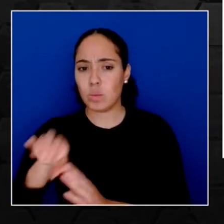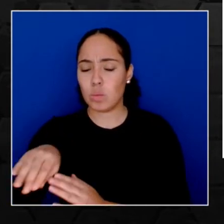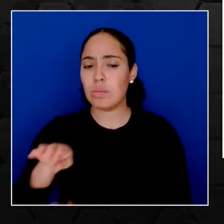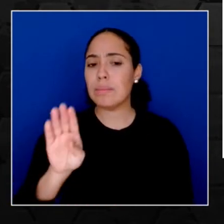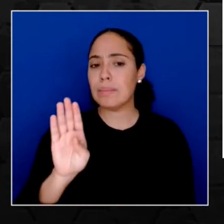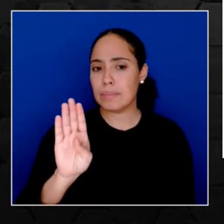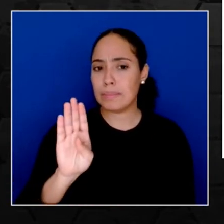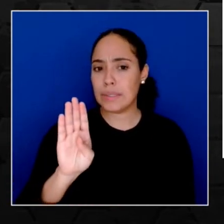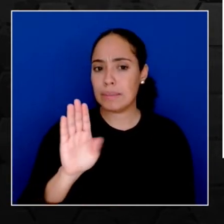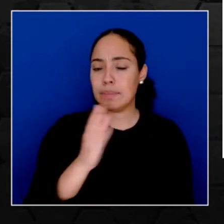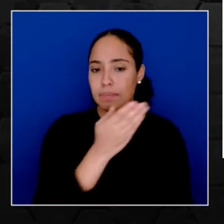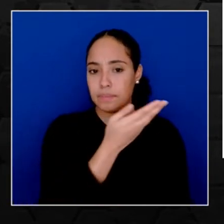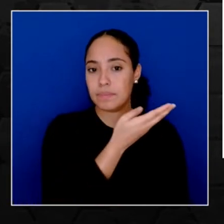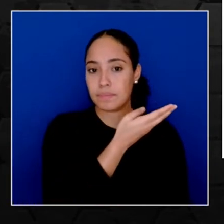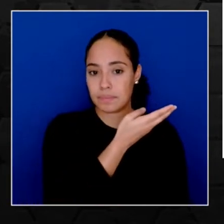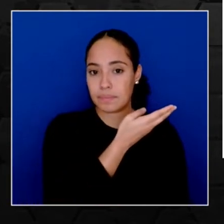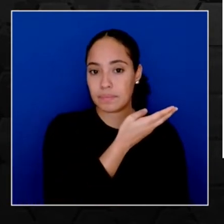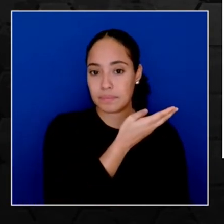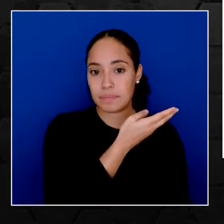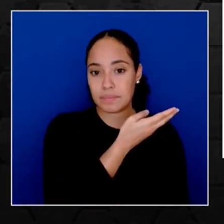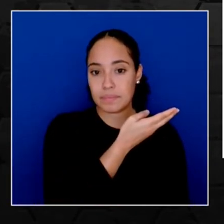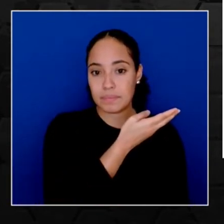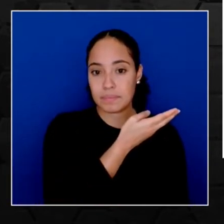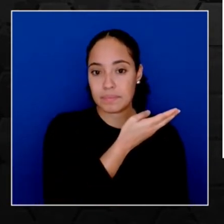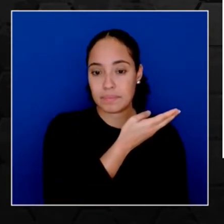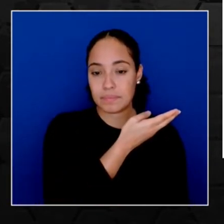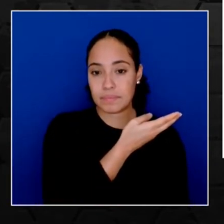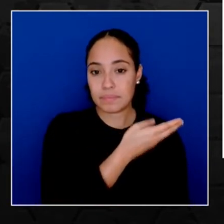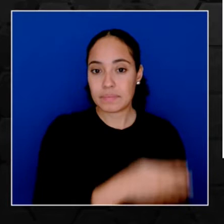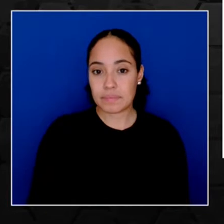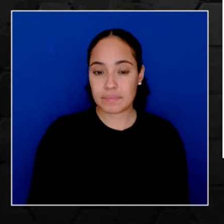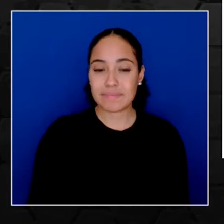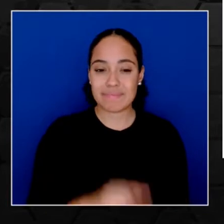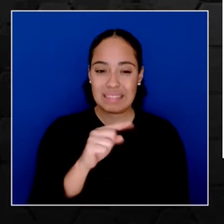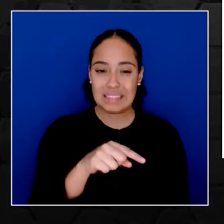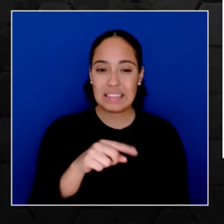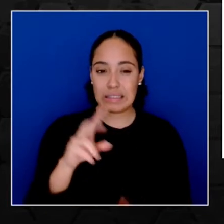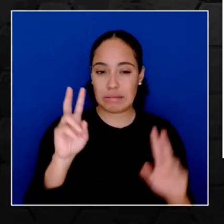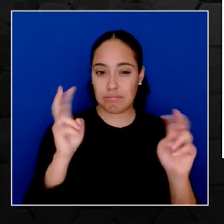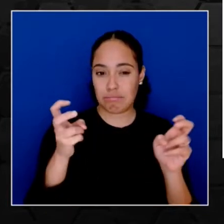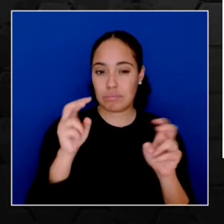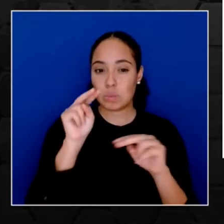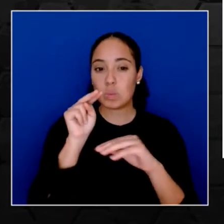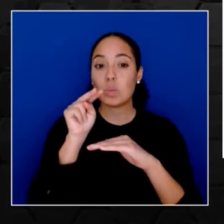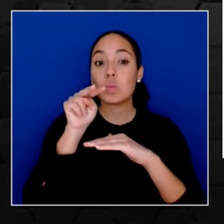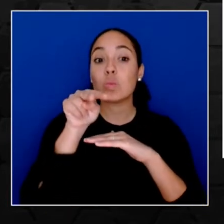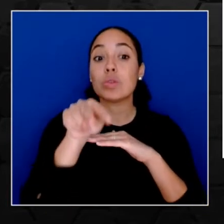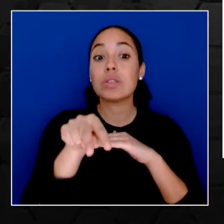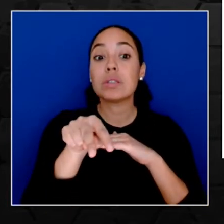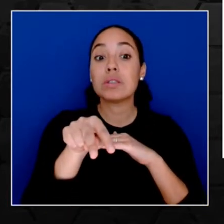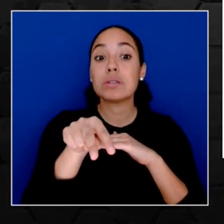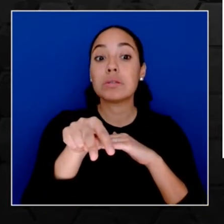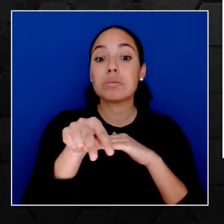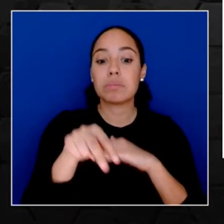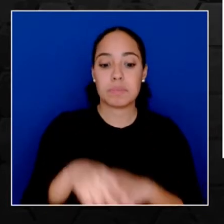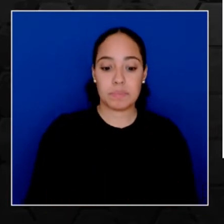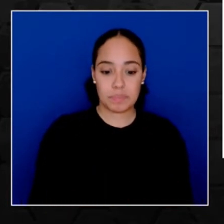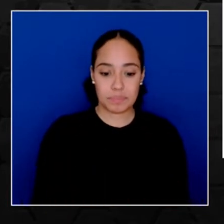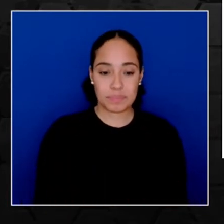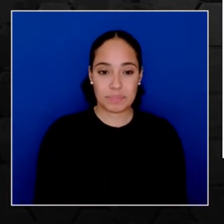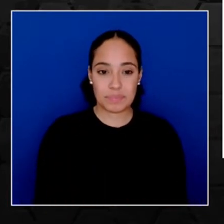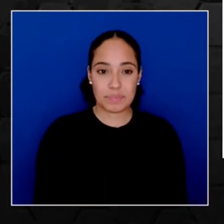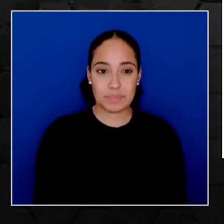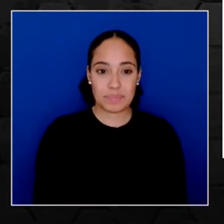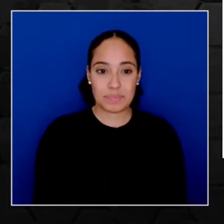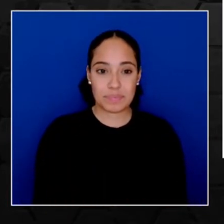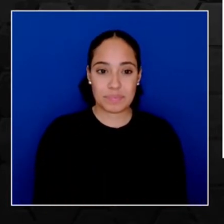particular ys to the prediction, that what I got a prediction. Okay, cool. And the function mouse pressed is that I have to add the